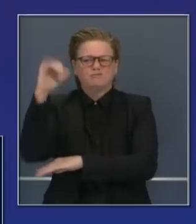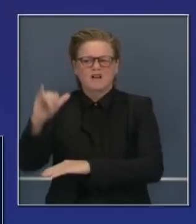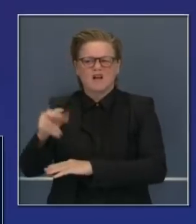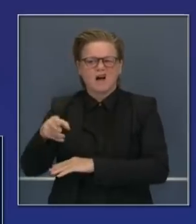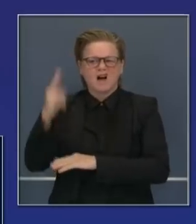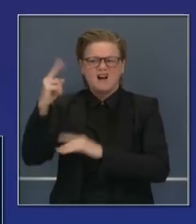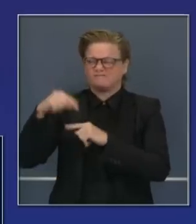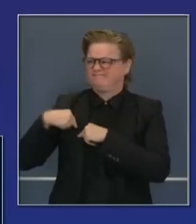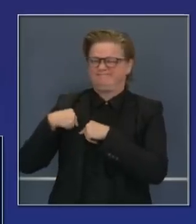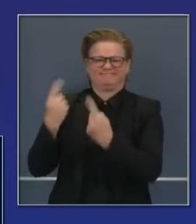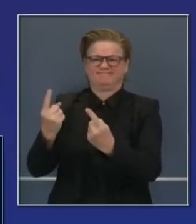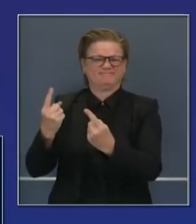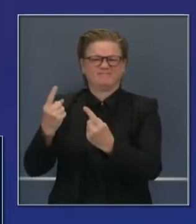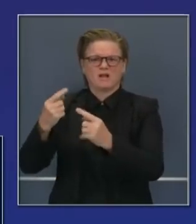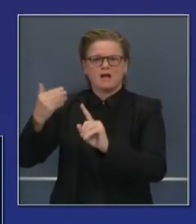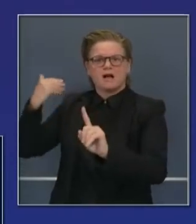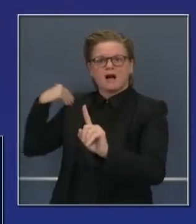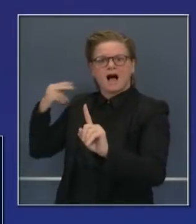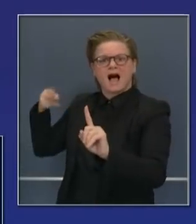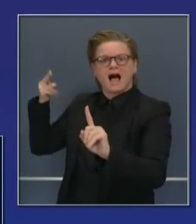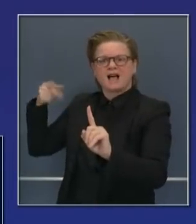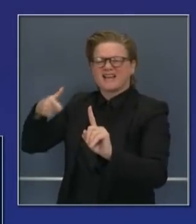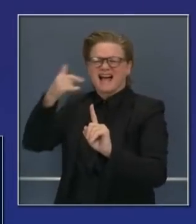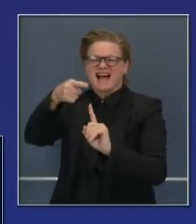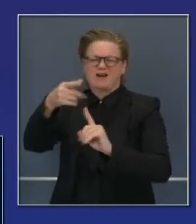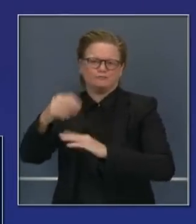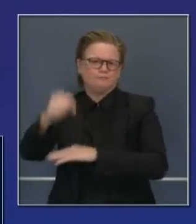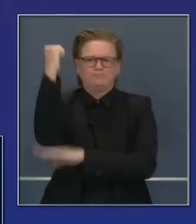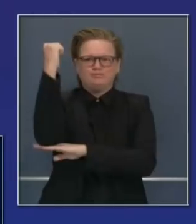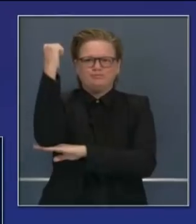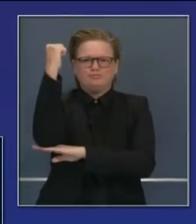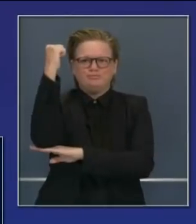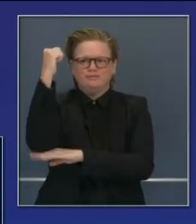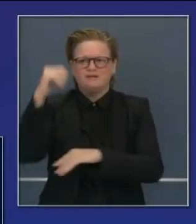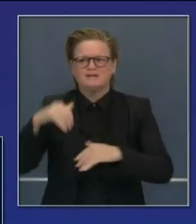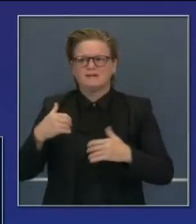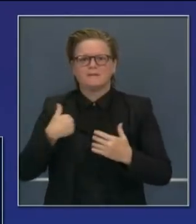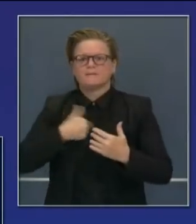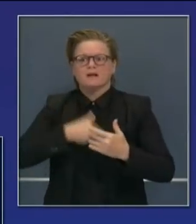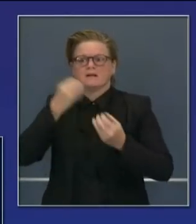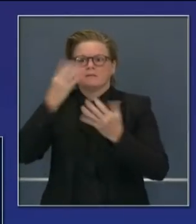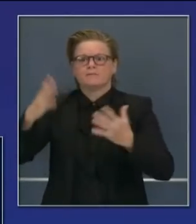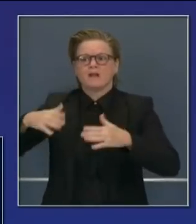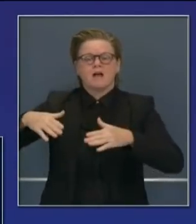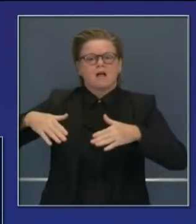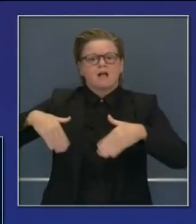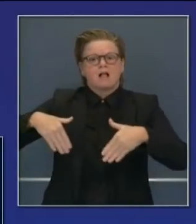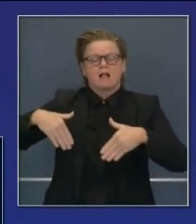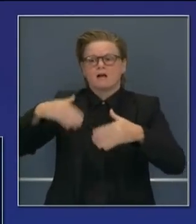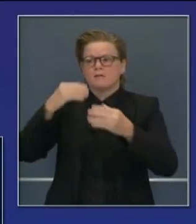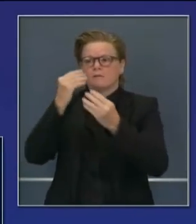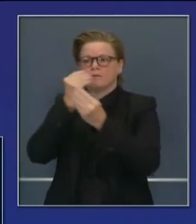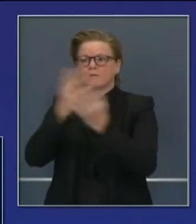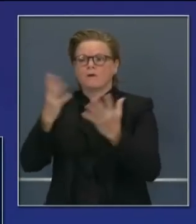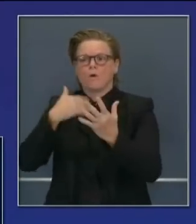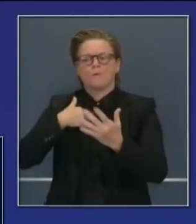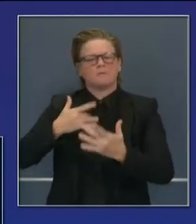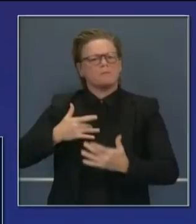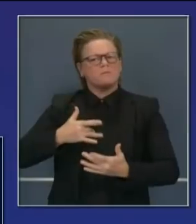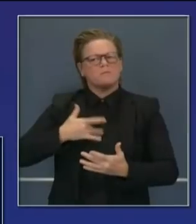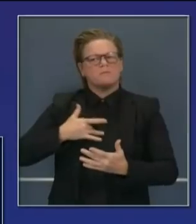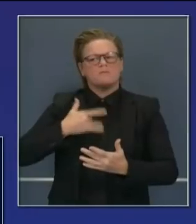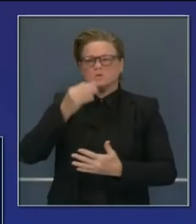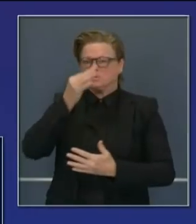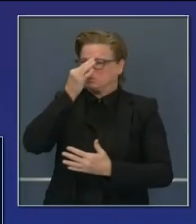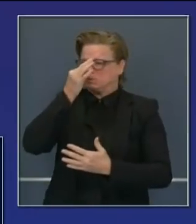of Thanksgiving, they have not yet been felt. They will be felt in a number of weeks. Dr. Fauci, I think, said it